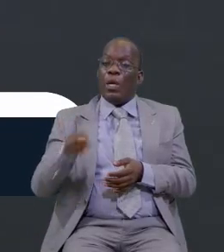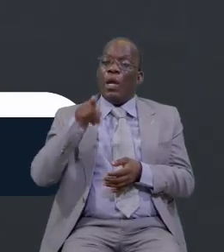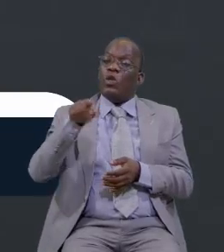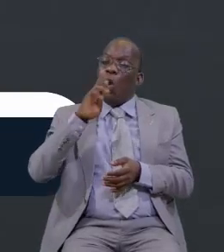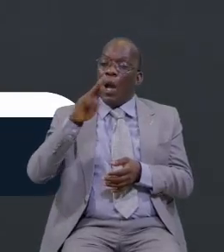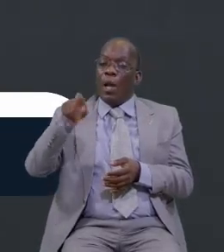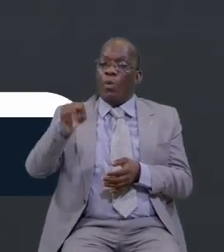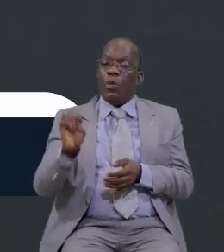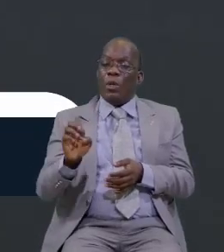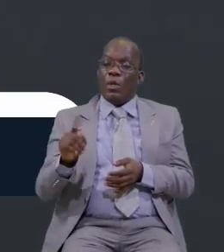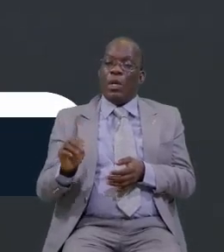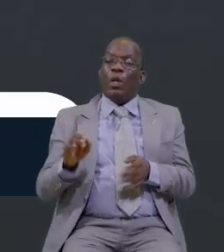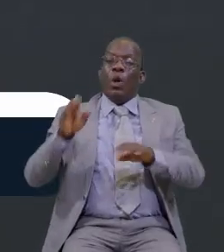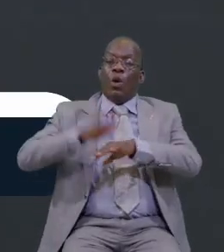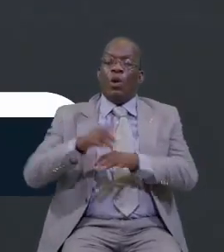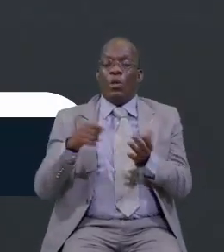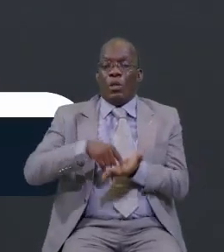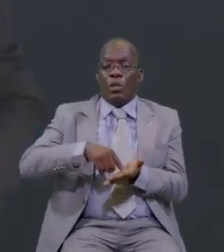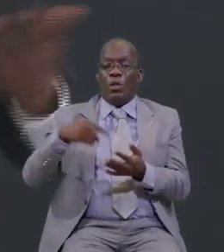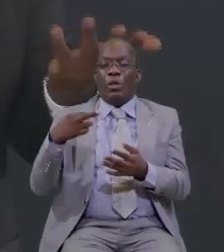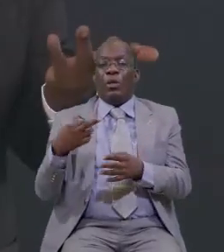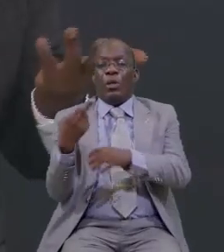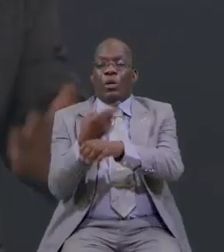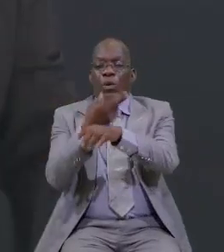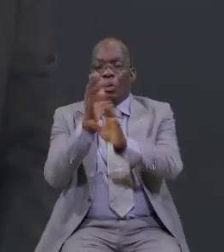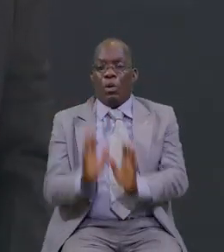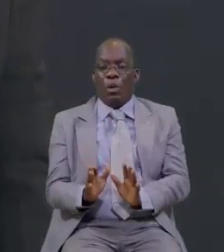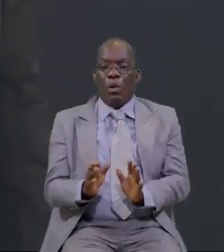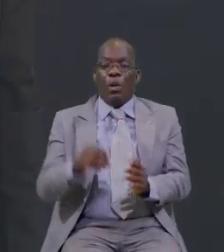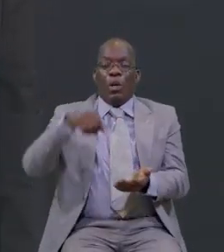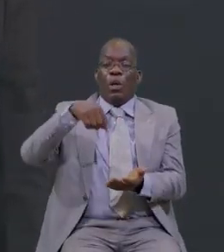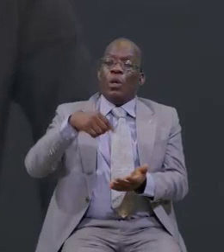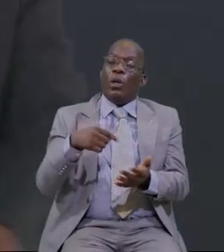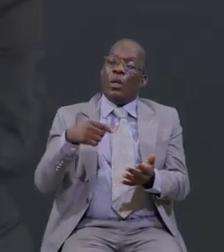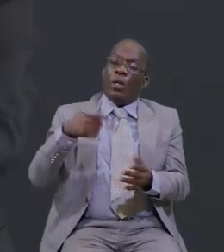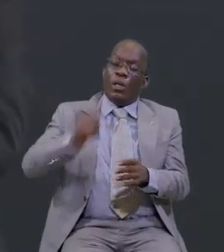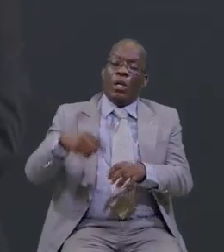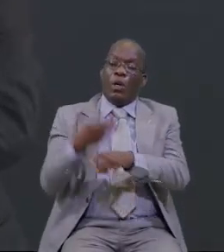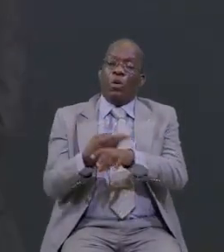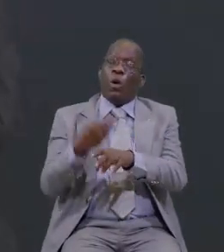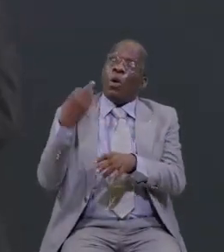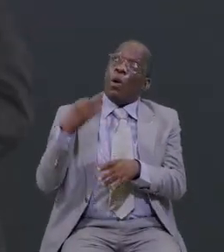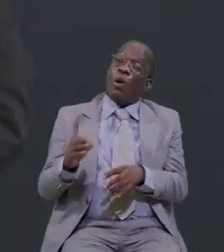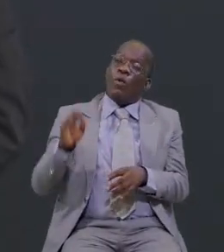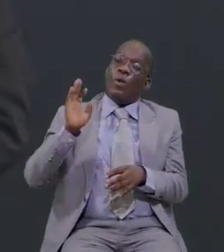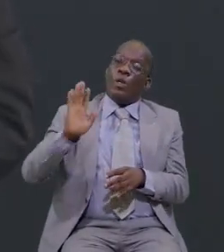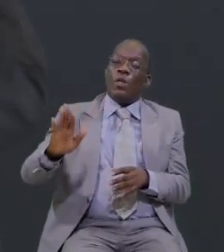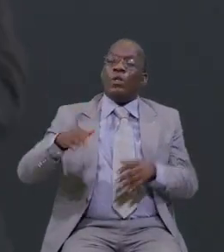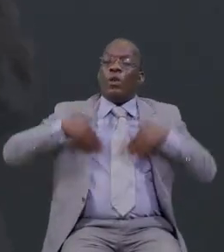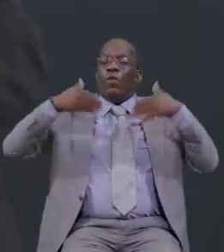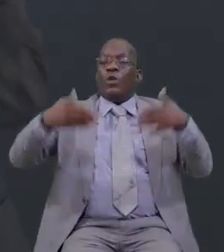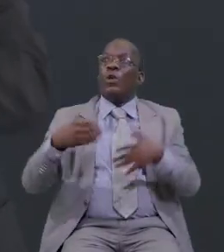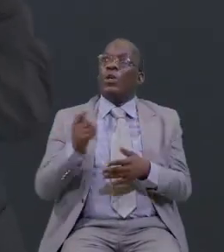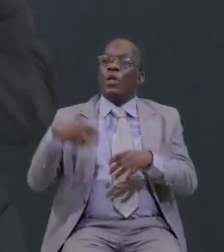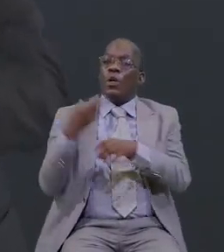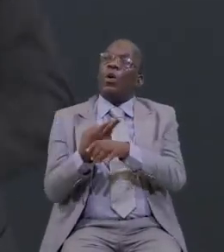this rock, which rock? The rock of his confession. The rock of who Christ is.